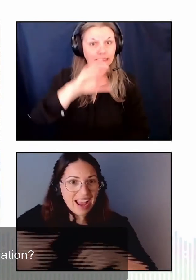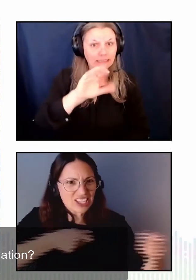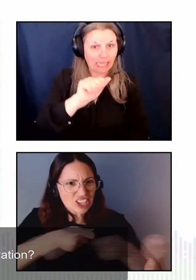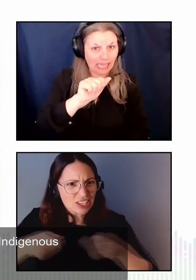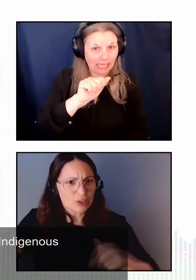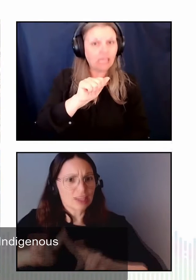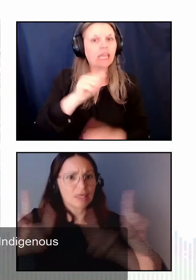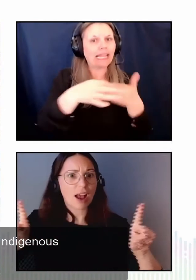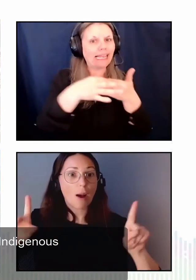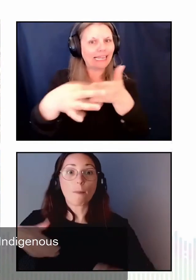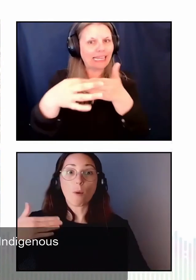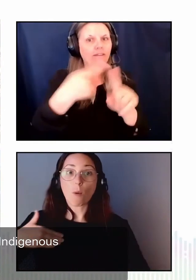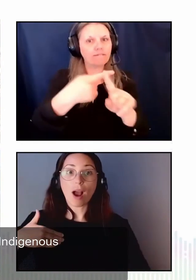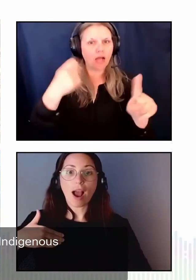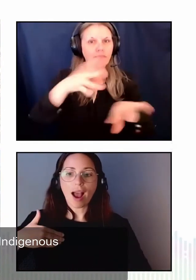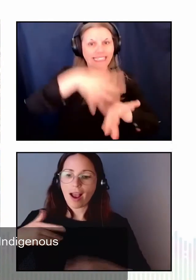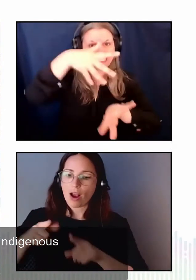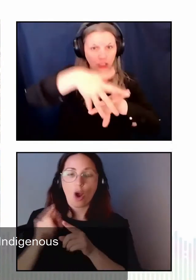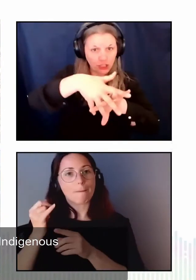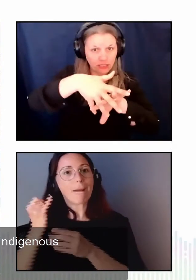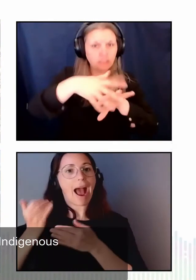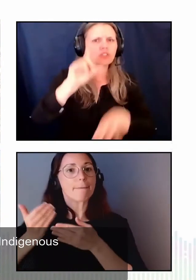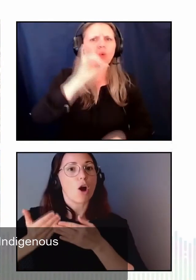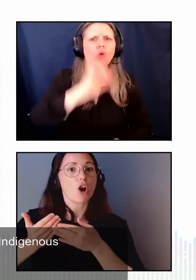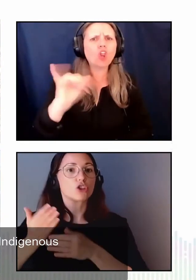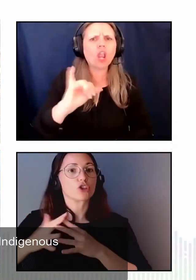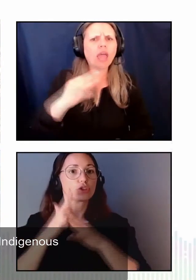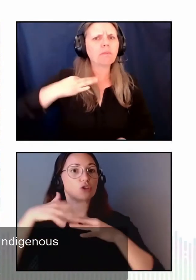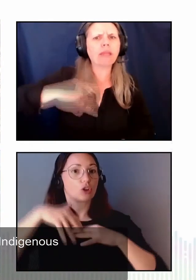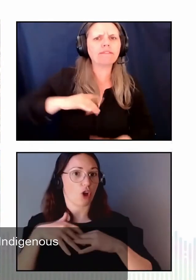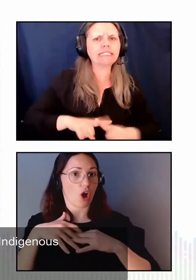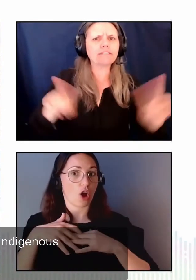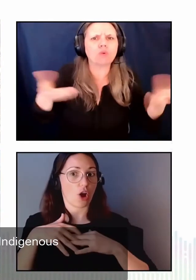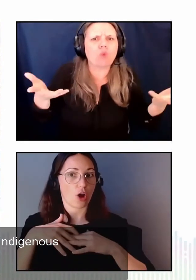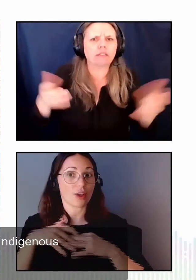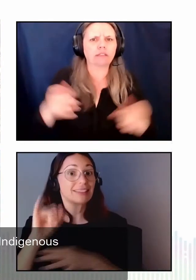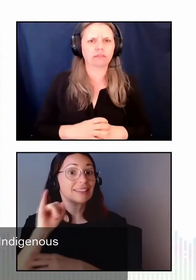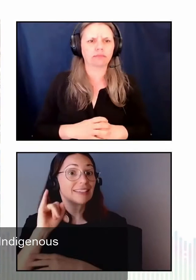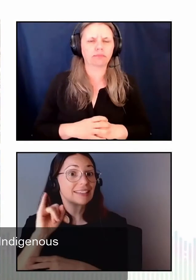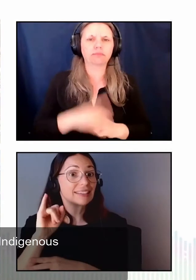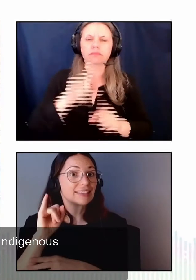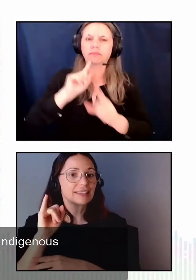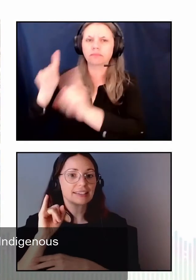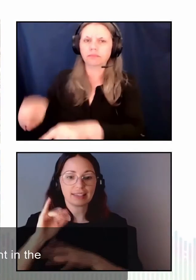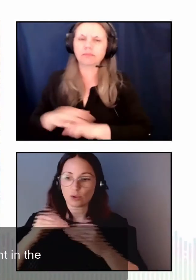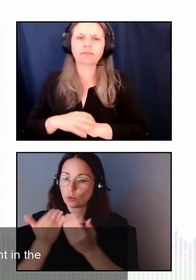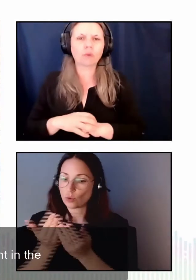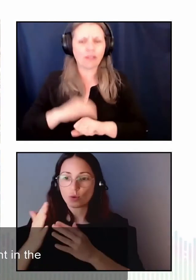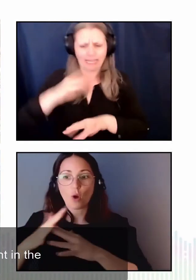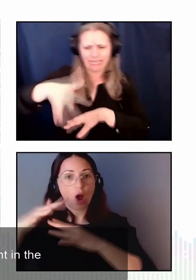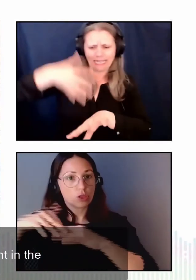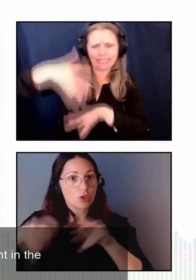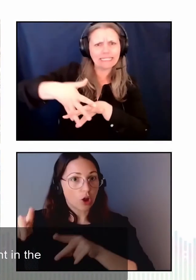conservation. Well, basically, it's the Indigenous knowledge that lays part of the foundation. There was